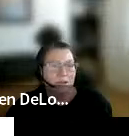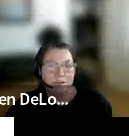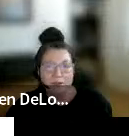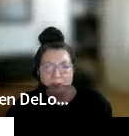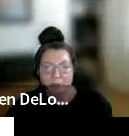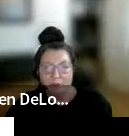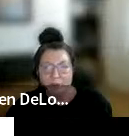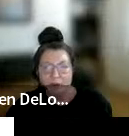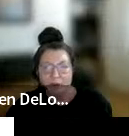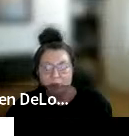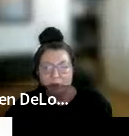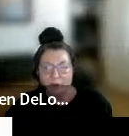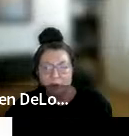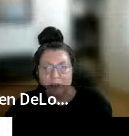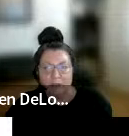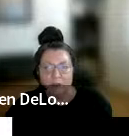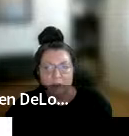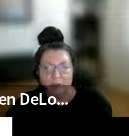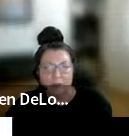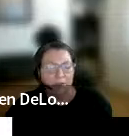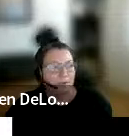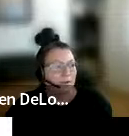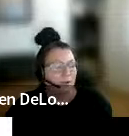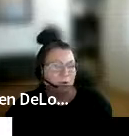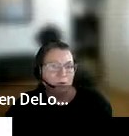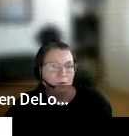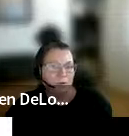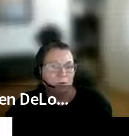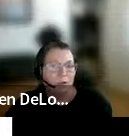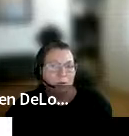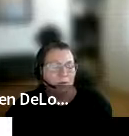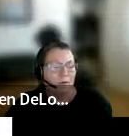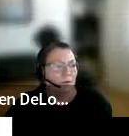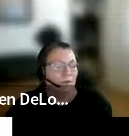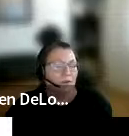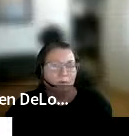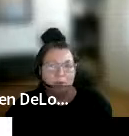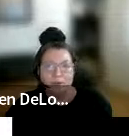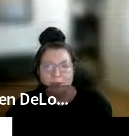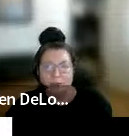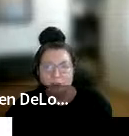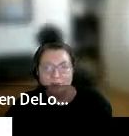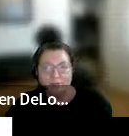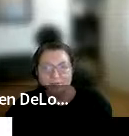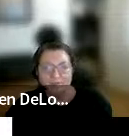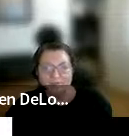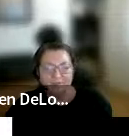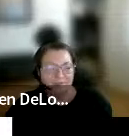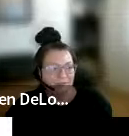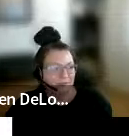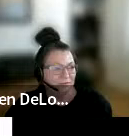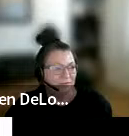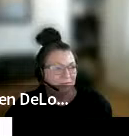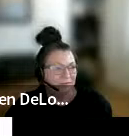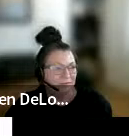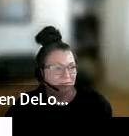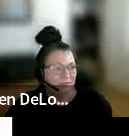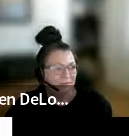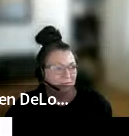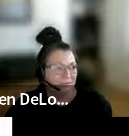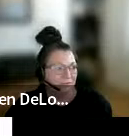So in this clip, Claire is going to educate me on the zones or the zones of regulation.